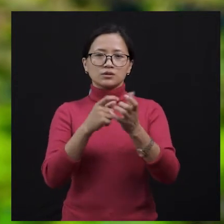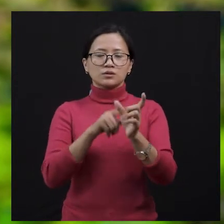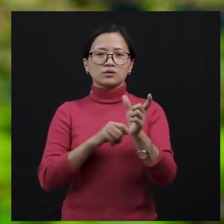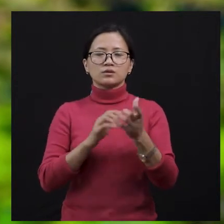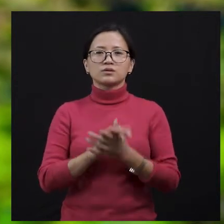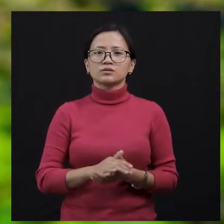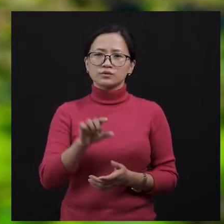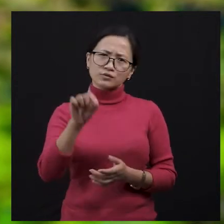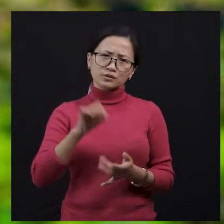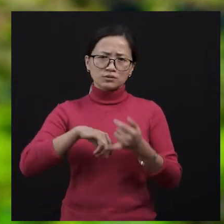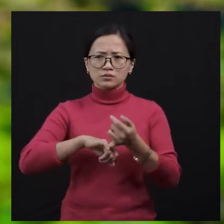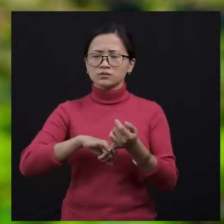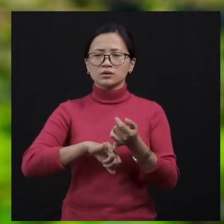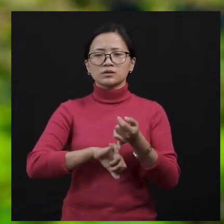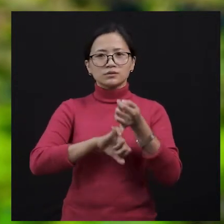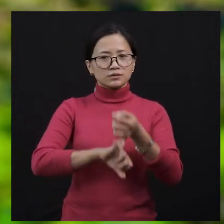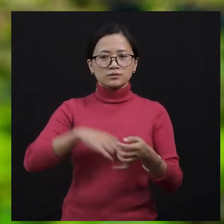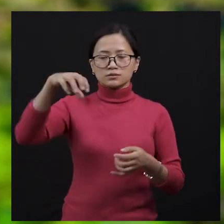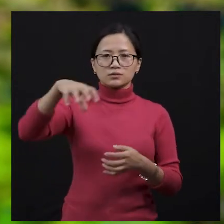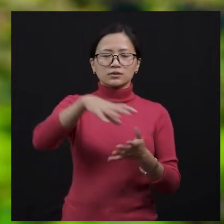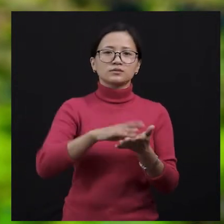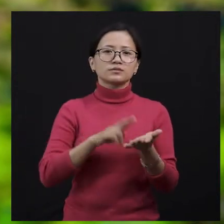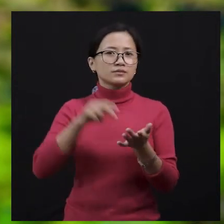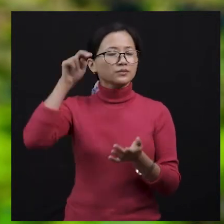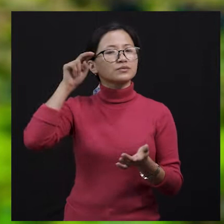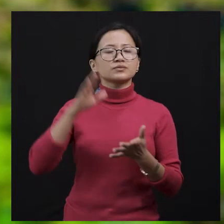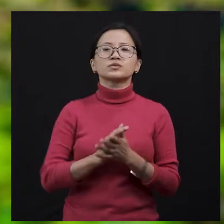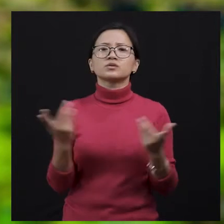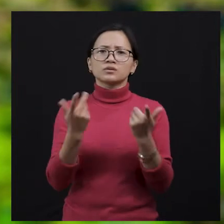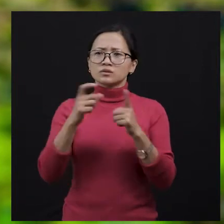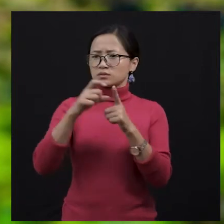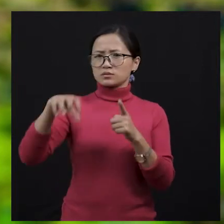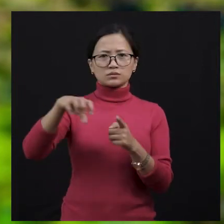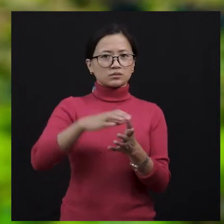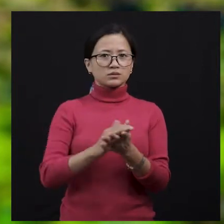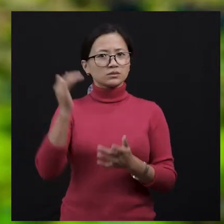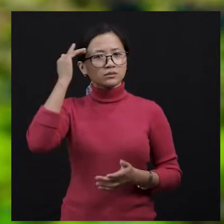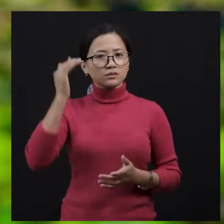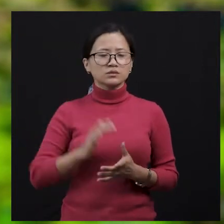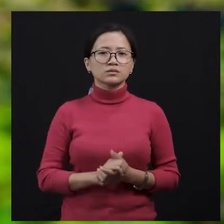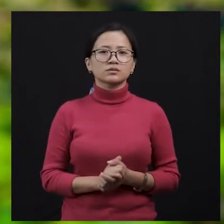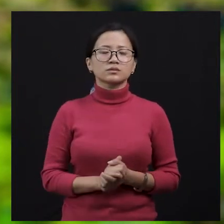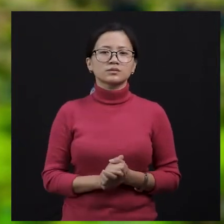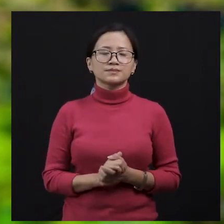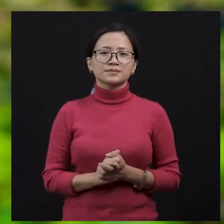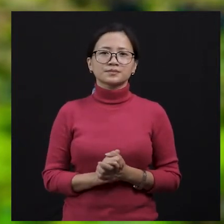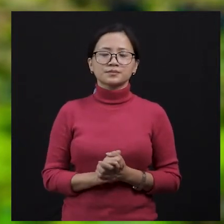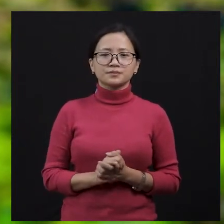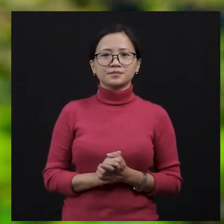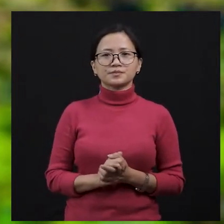our own state, Nagaland. And do you know which district? Do you know in which district we'll find this Fakim